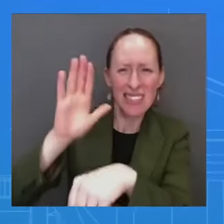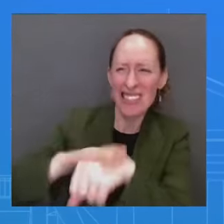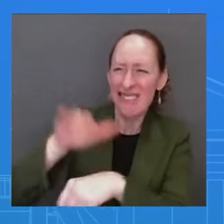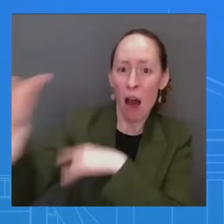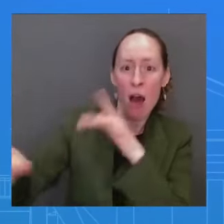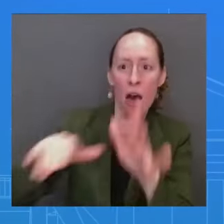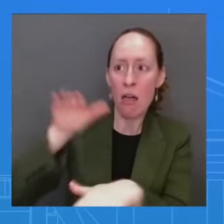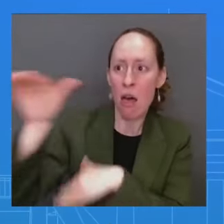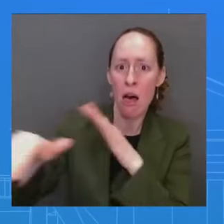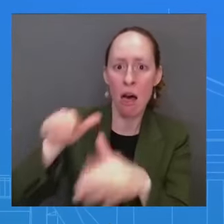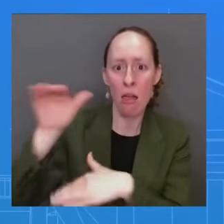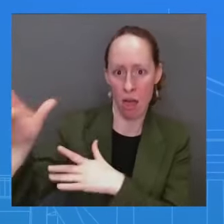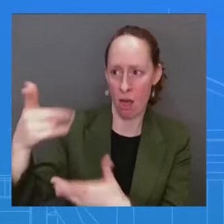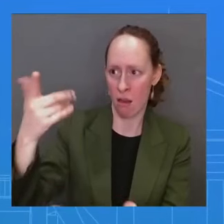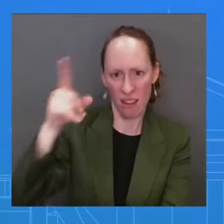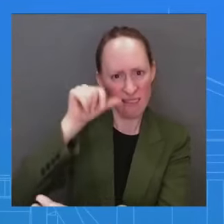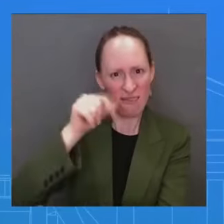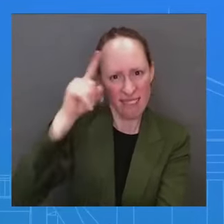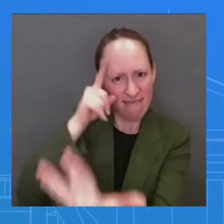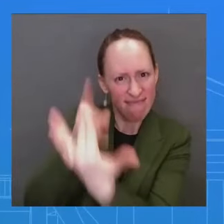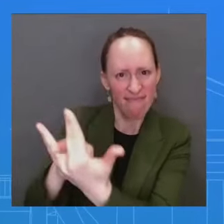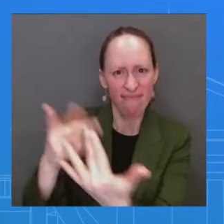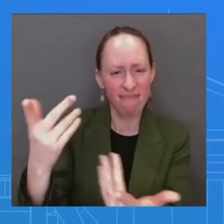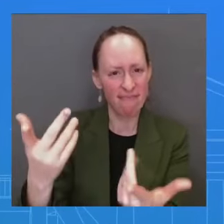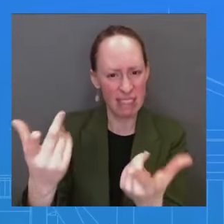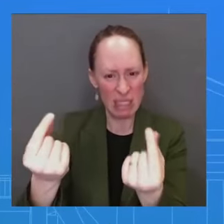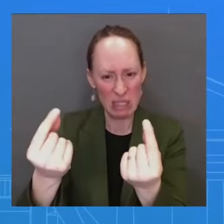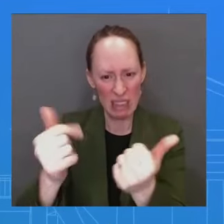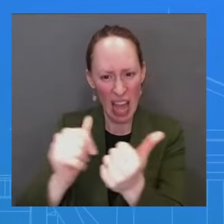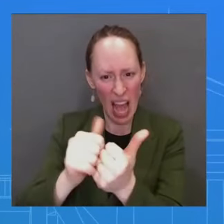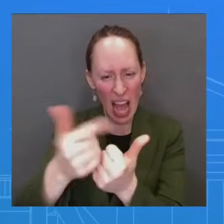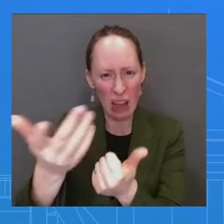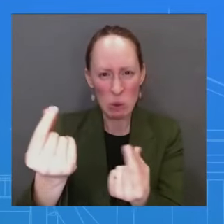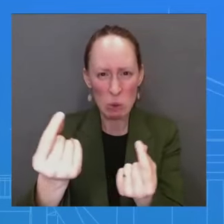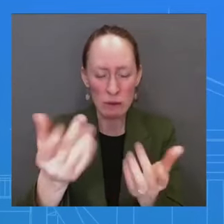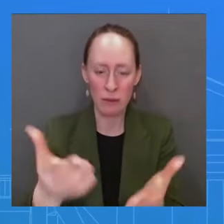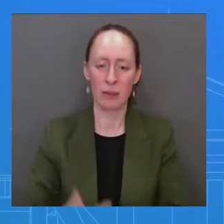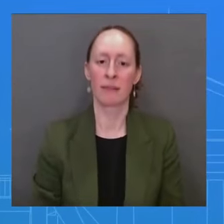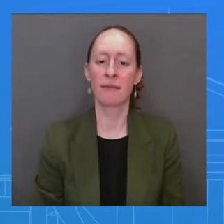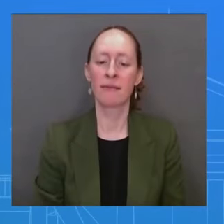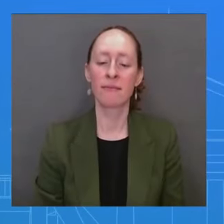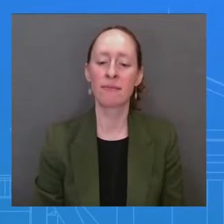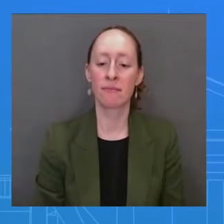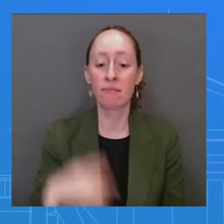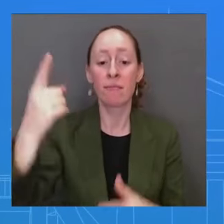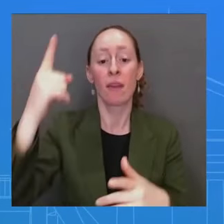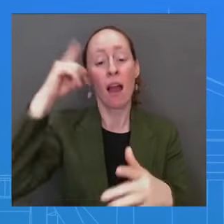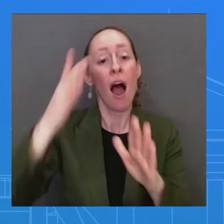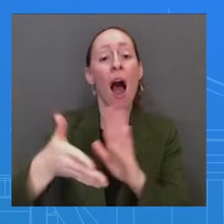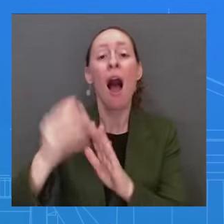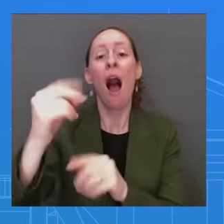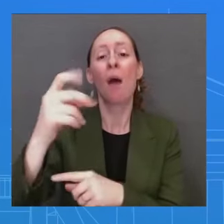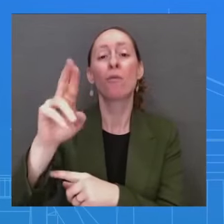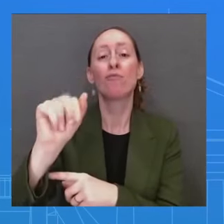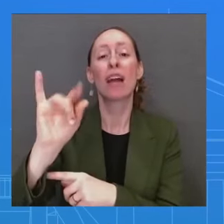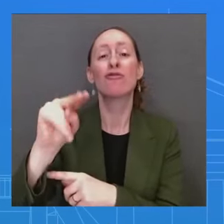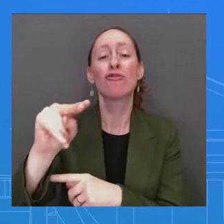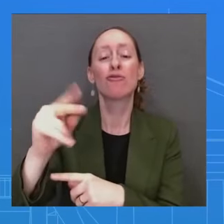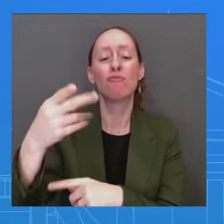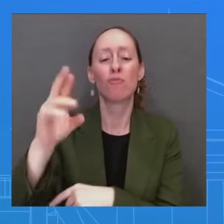The mission for Operation Prosperity Guardian is about countering the attacks that have been occurring, and they have